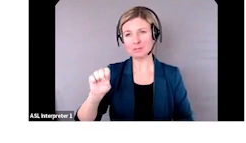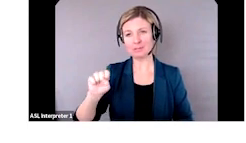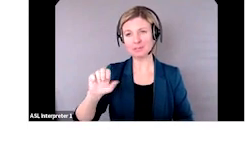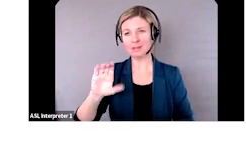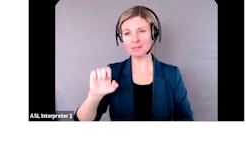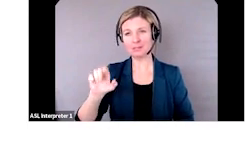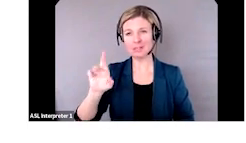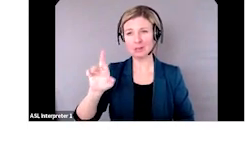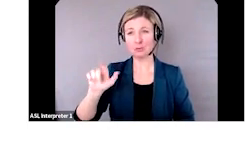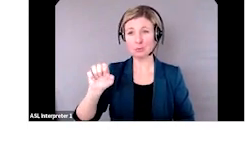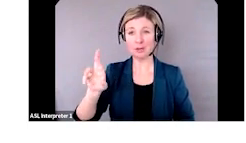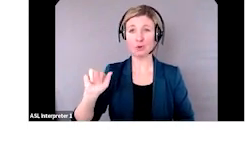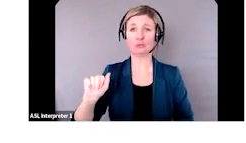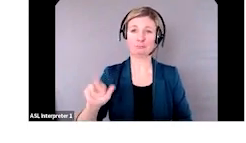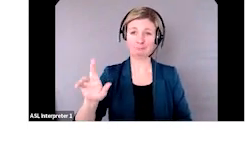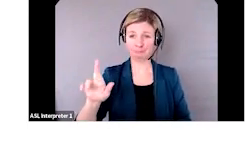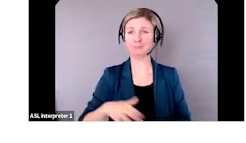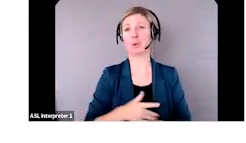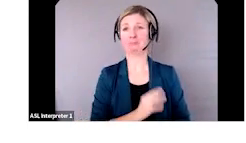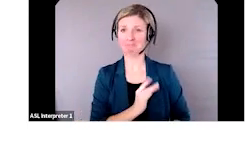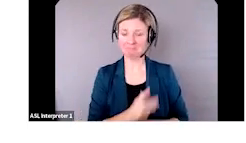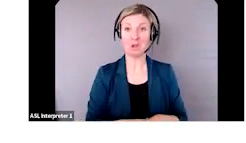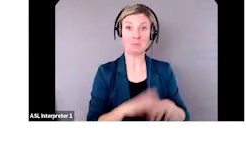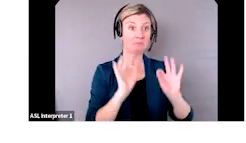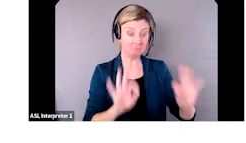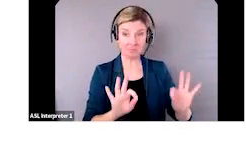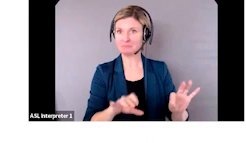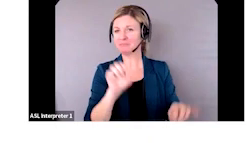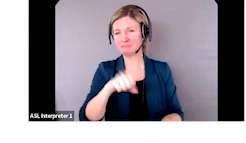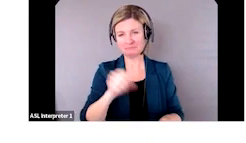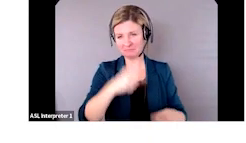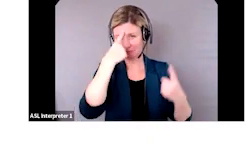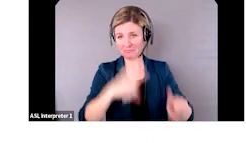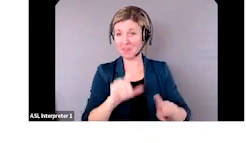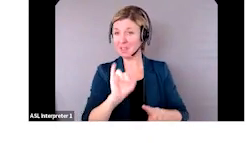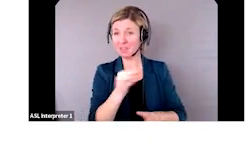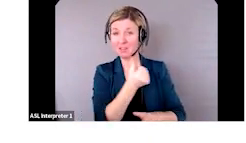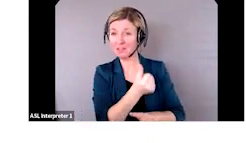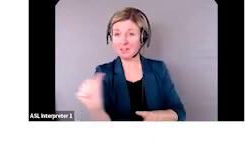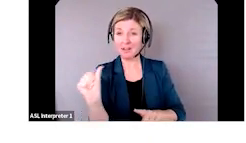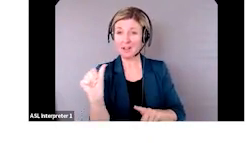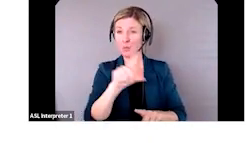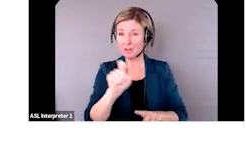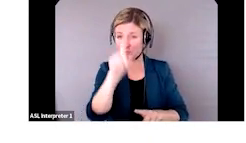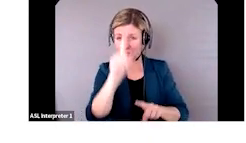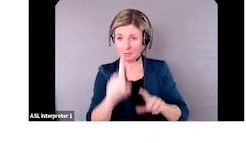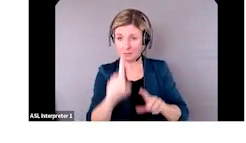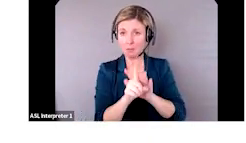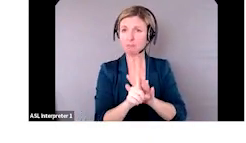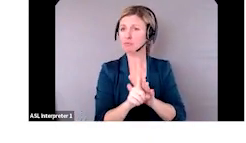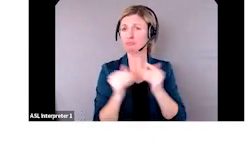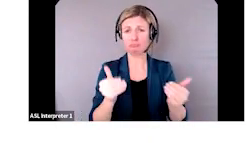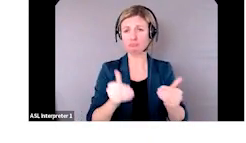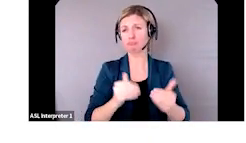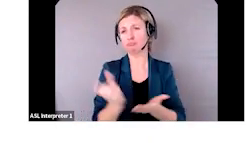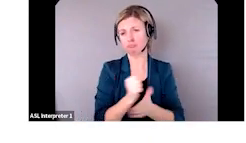there are questions, please put them into the chat. We will cover them off, hopefully through the content. But if there